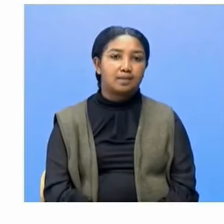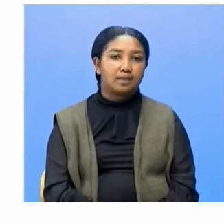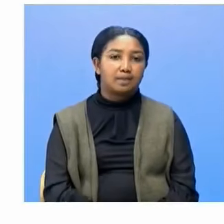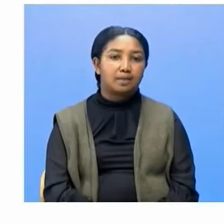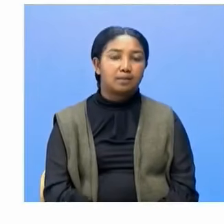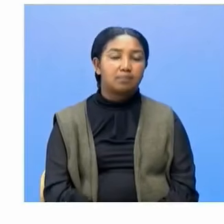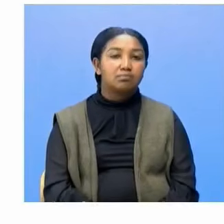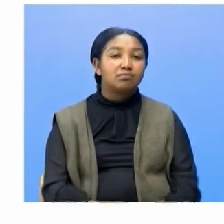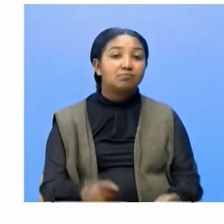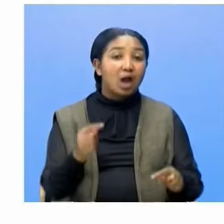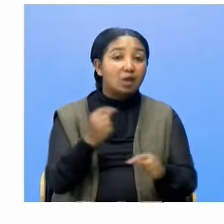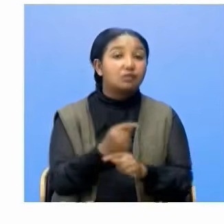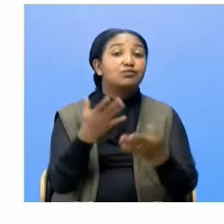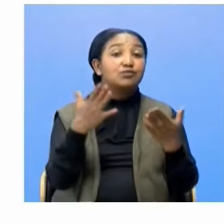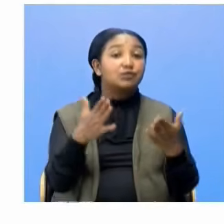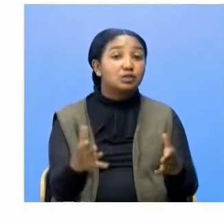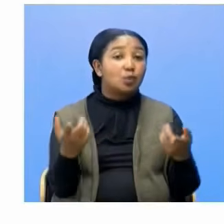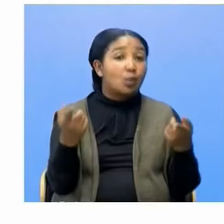happened